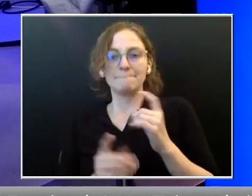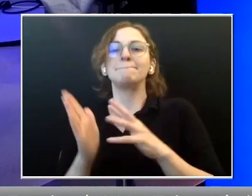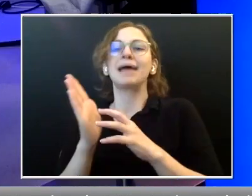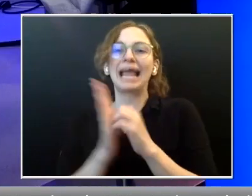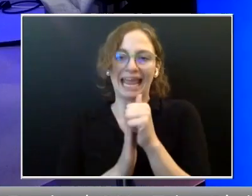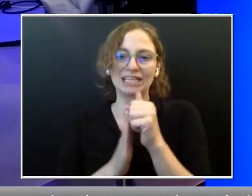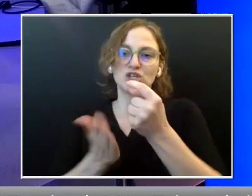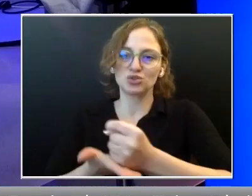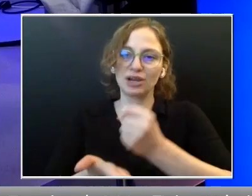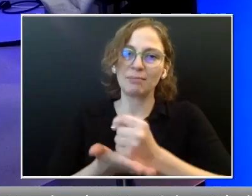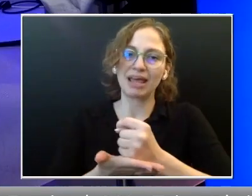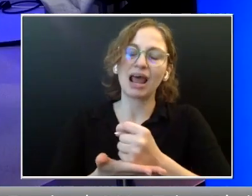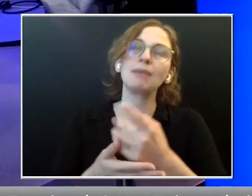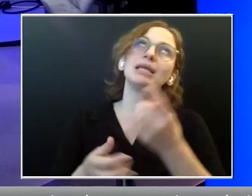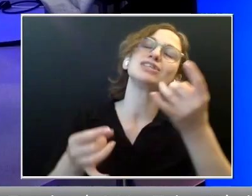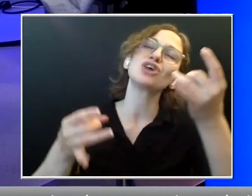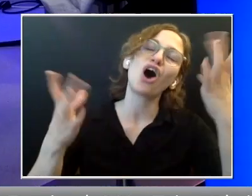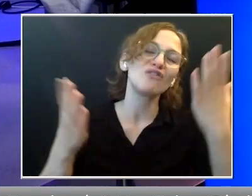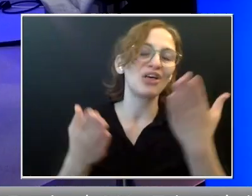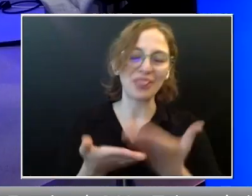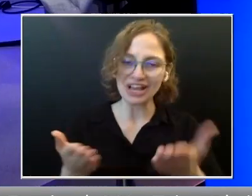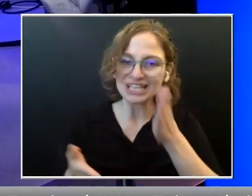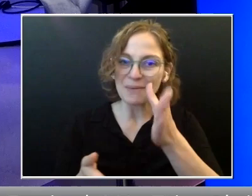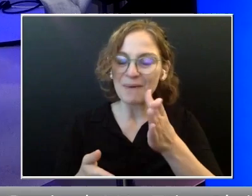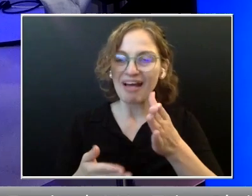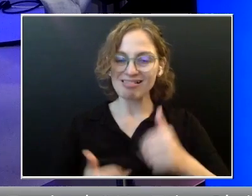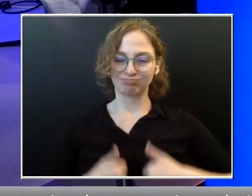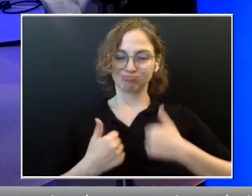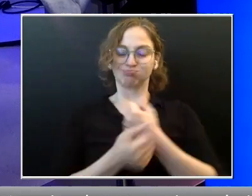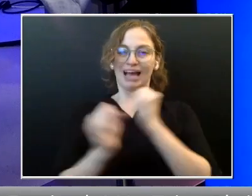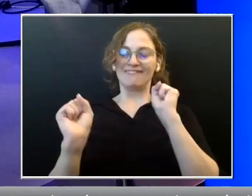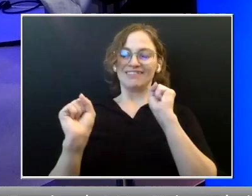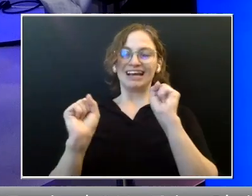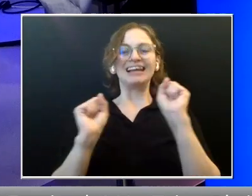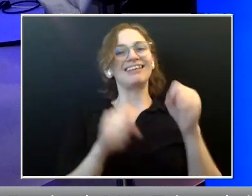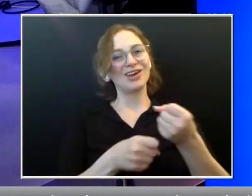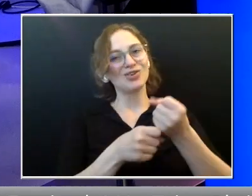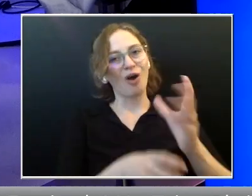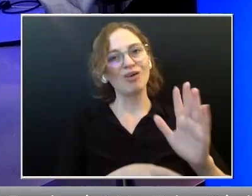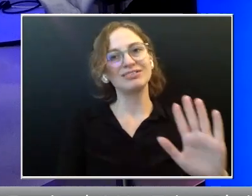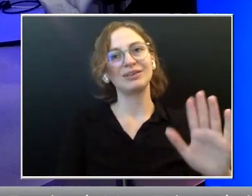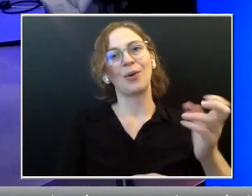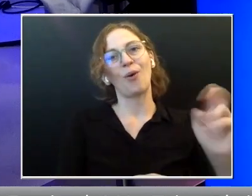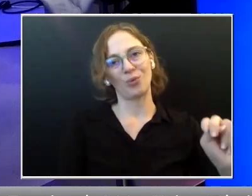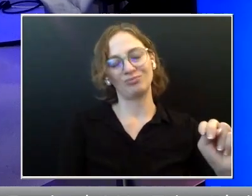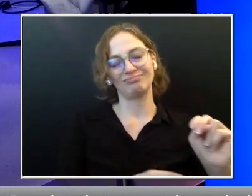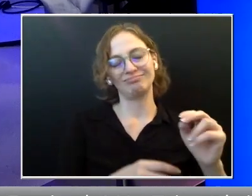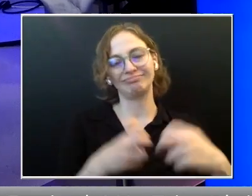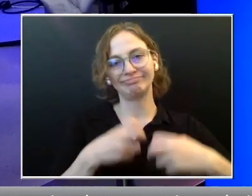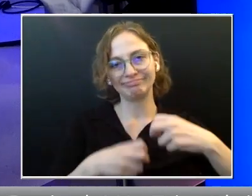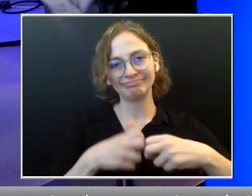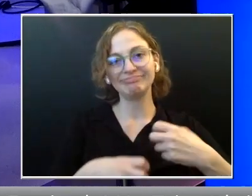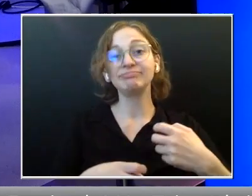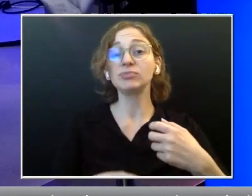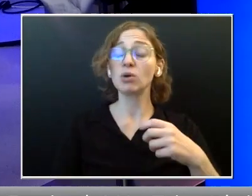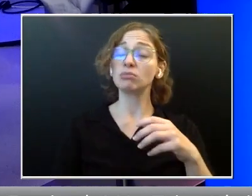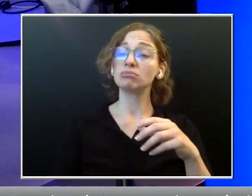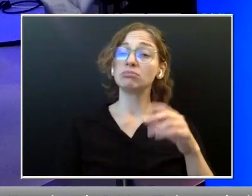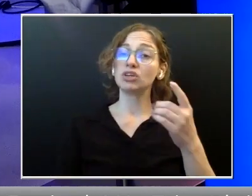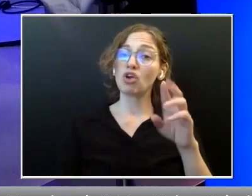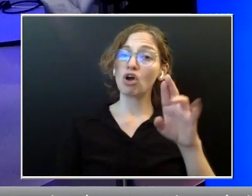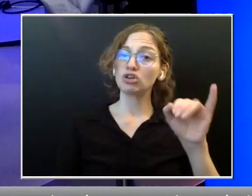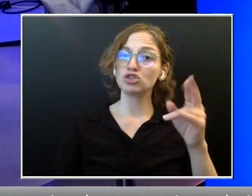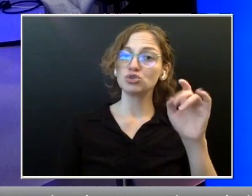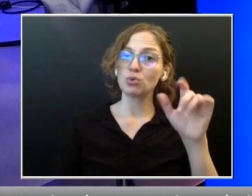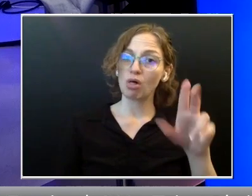cruel twist. The things that will save your life also can cause their own problems. Yes. So Dr. Jewell, do you suggest all of the patients you